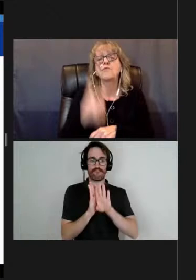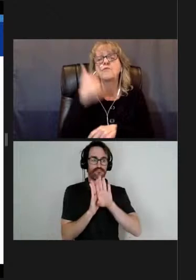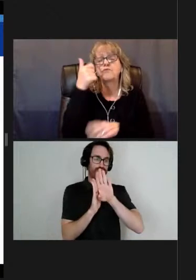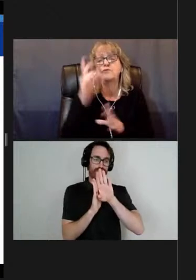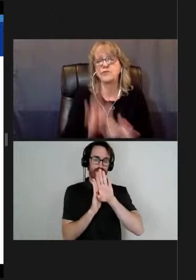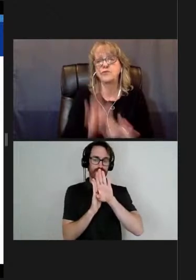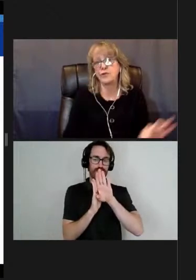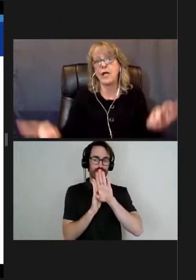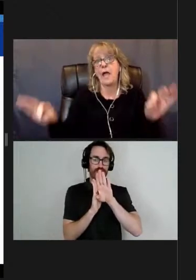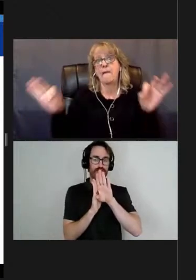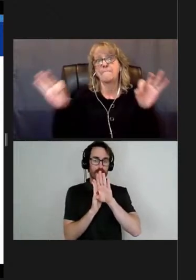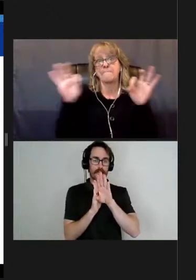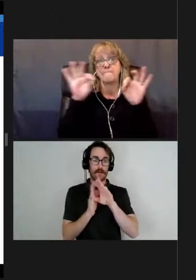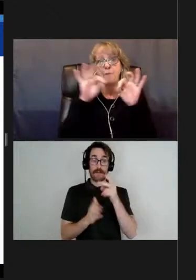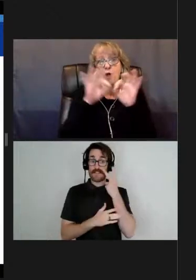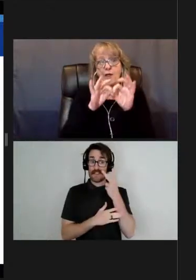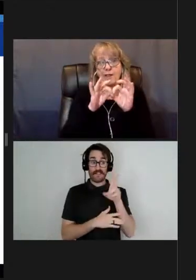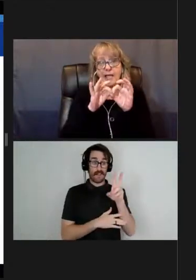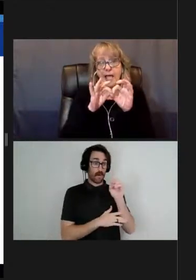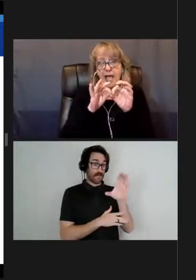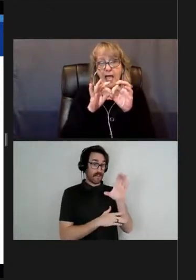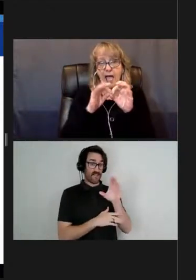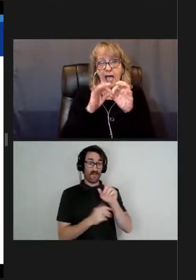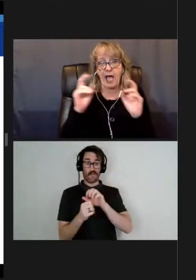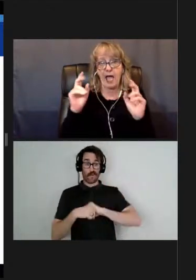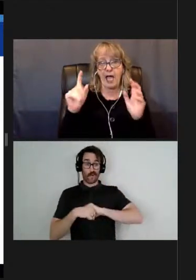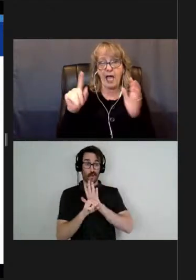We are dealing with a VOC-fueled